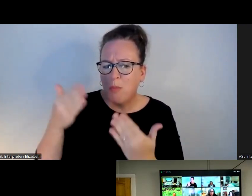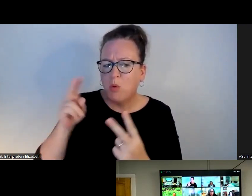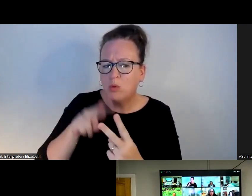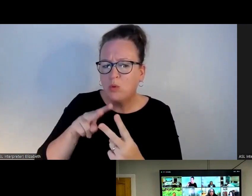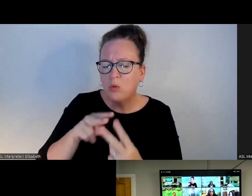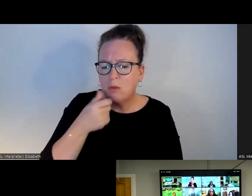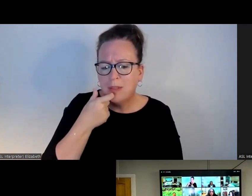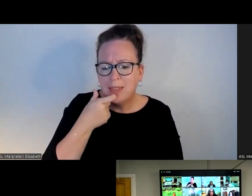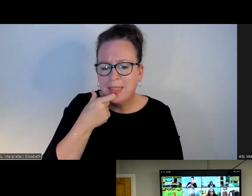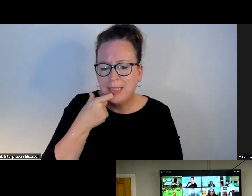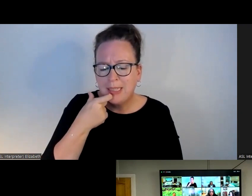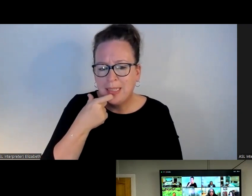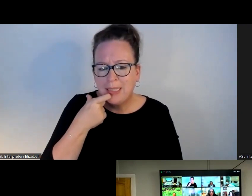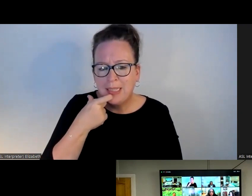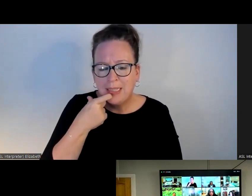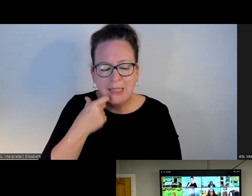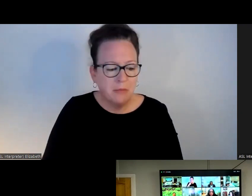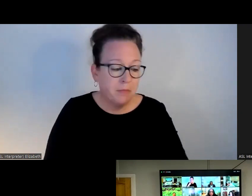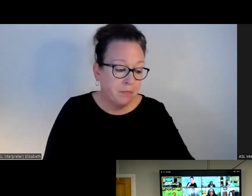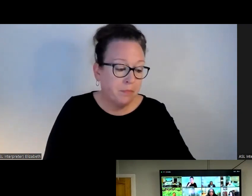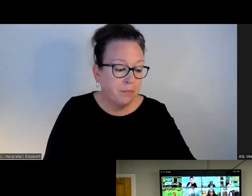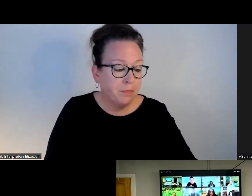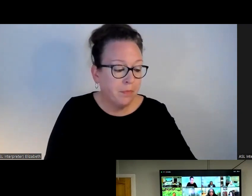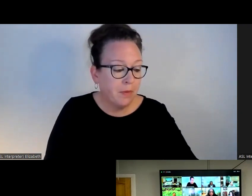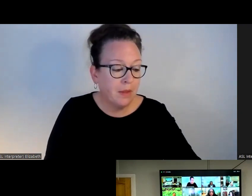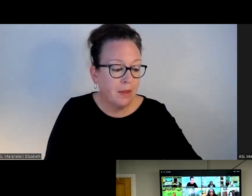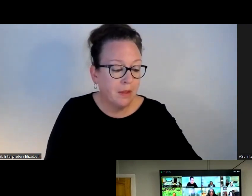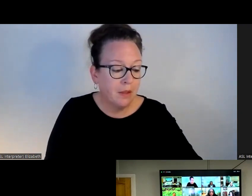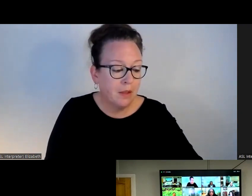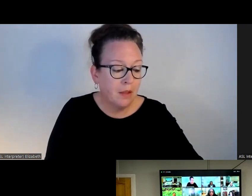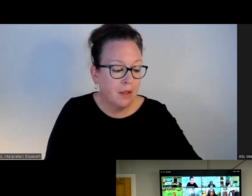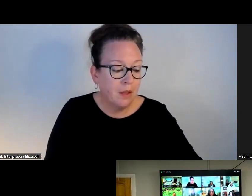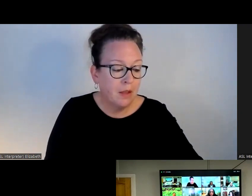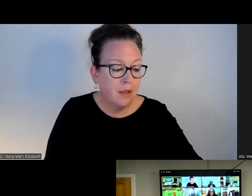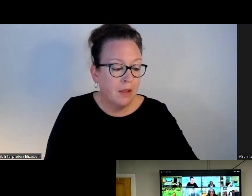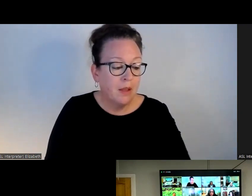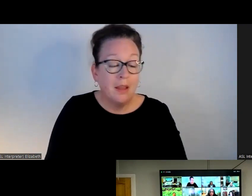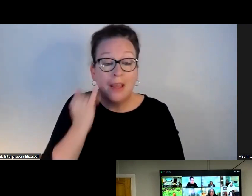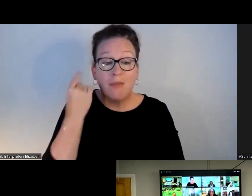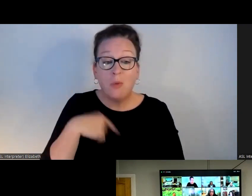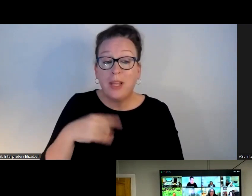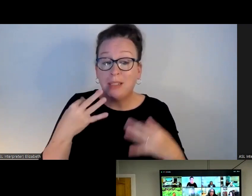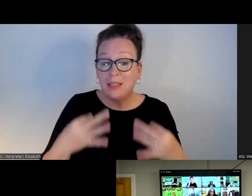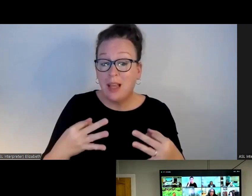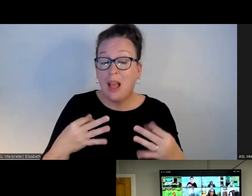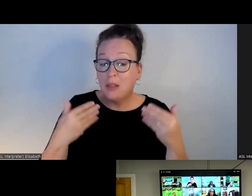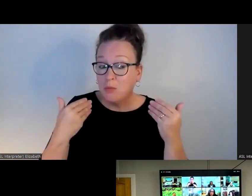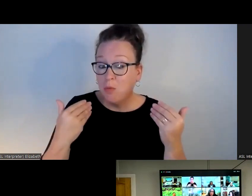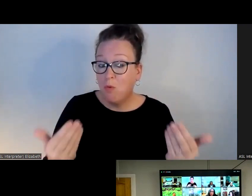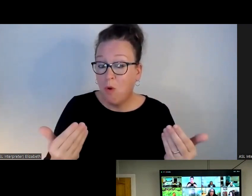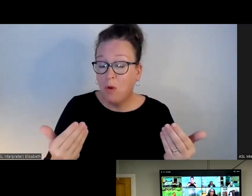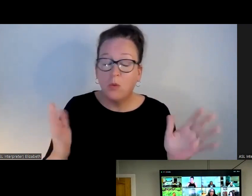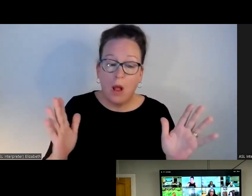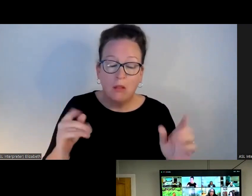your questions? Well, I mean, I think if we decide to move forward, well, we have to decide how